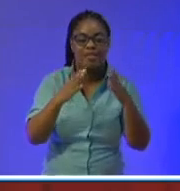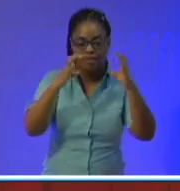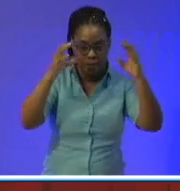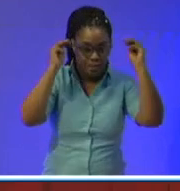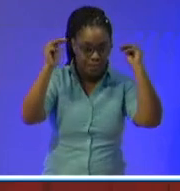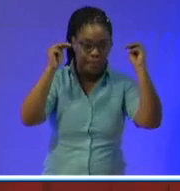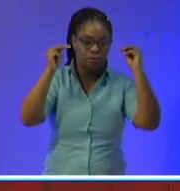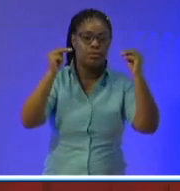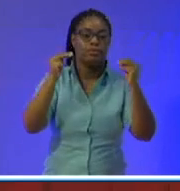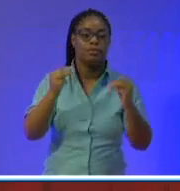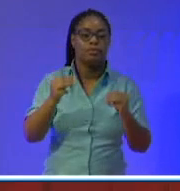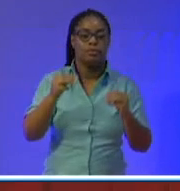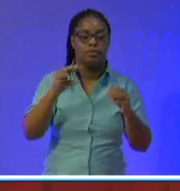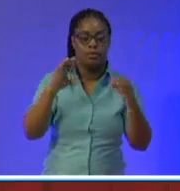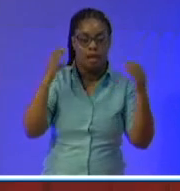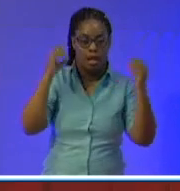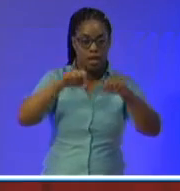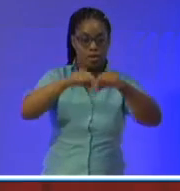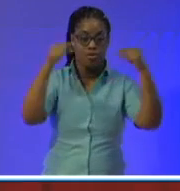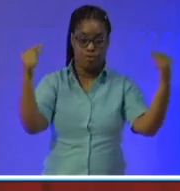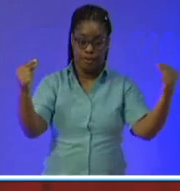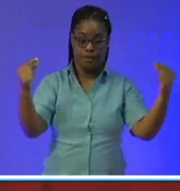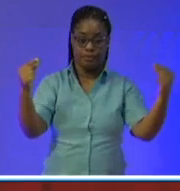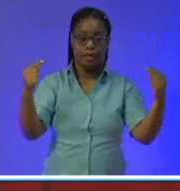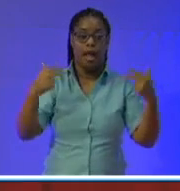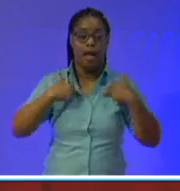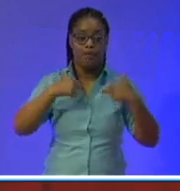two questions. Good morning.